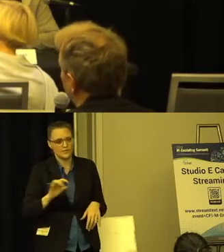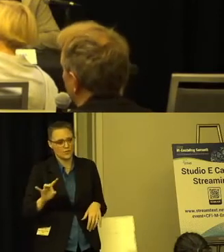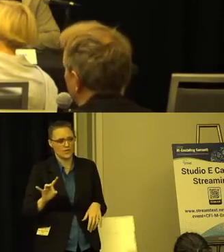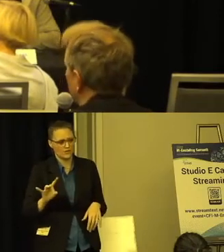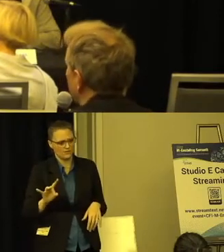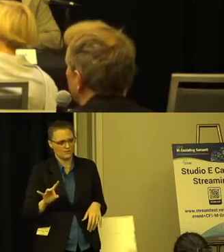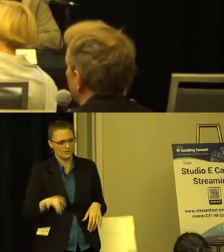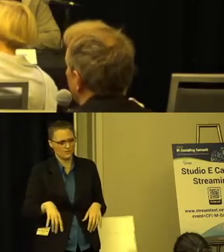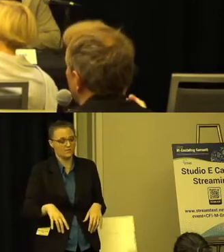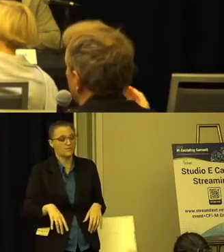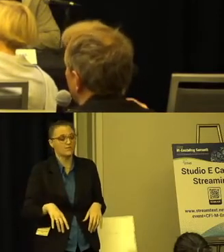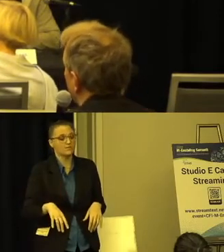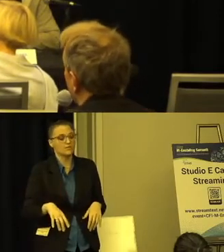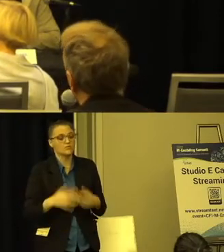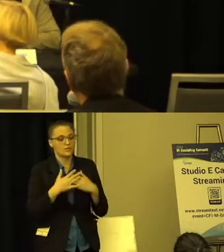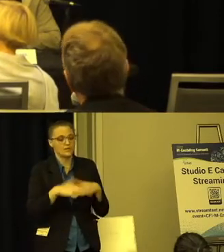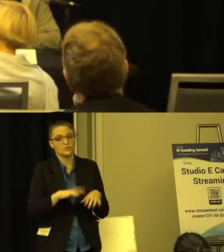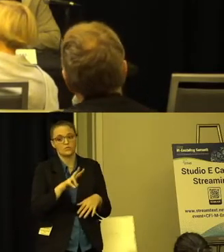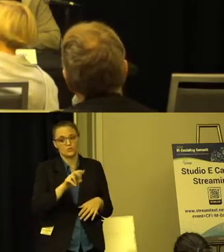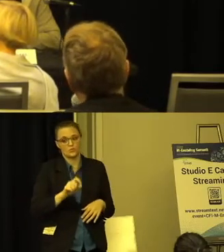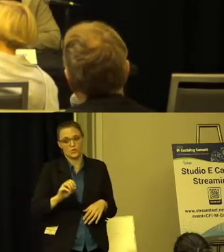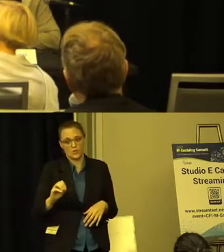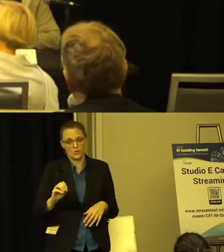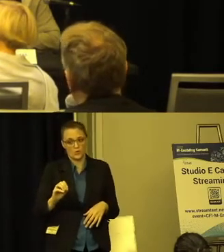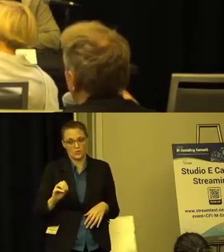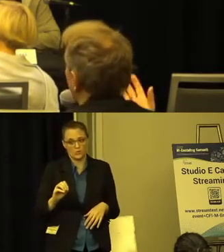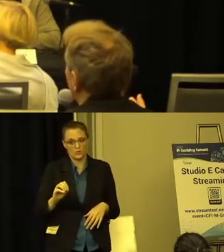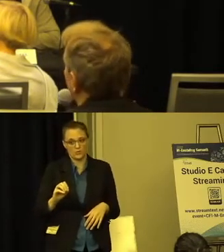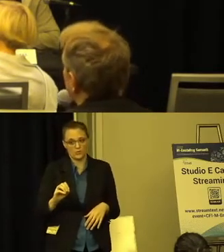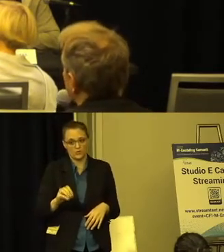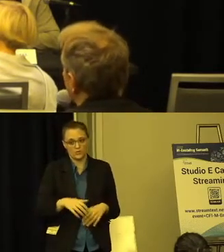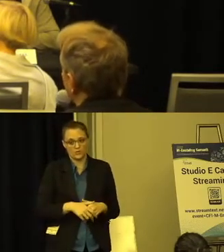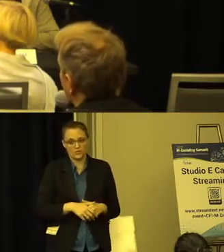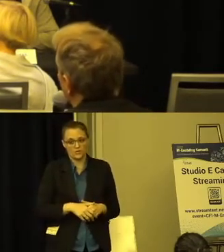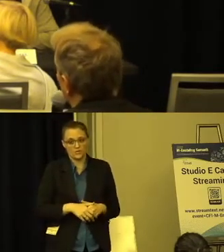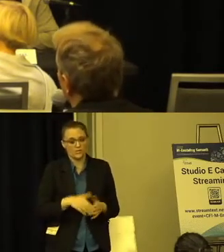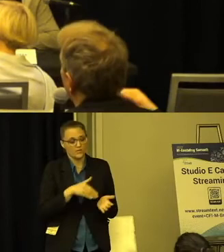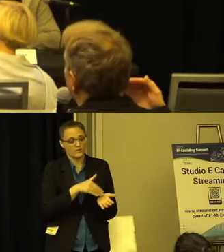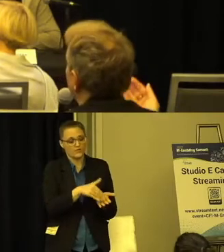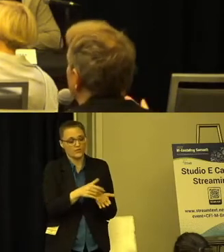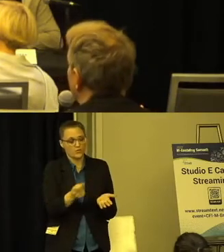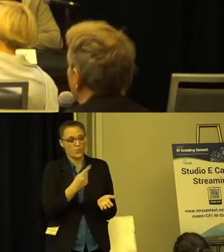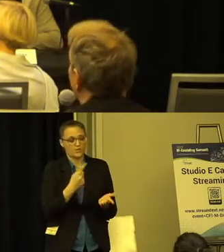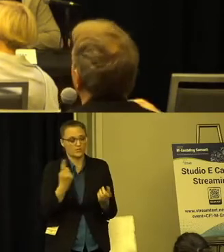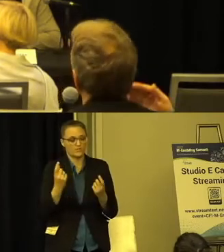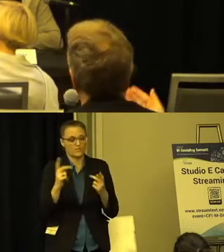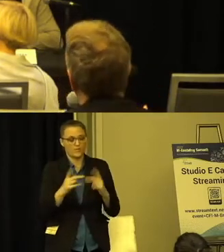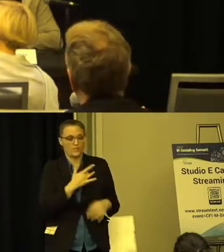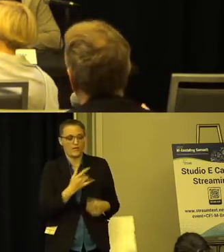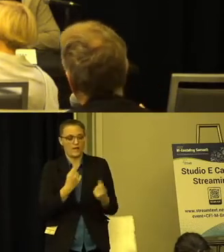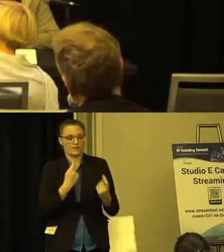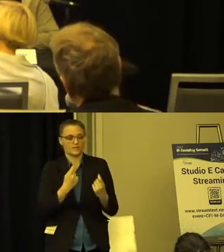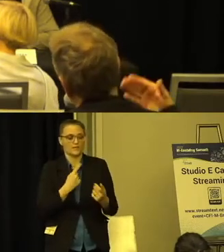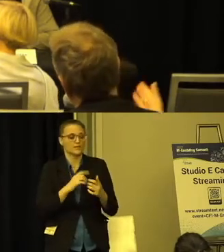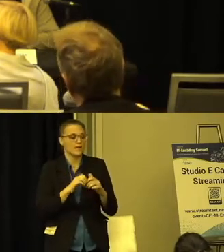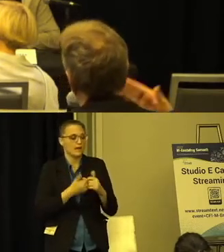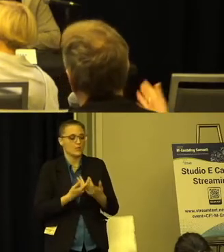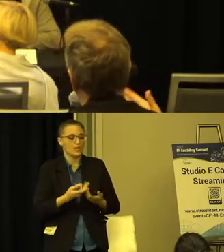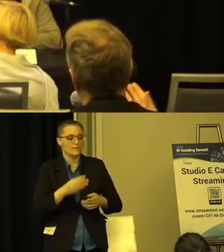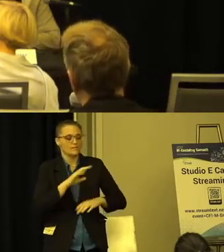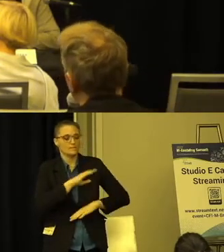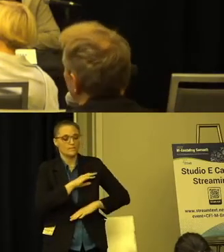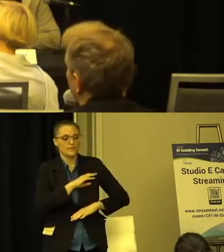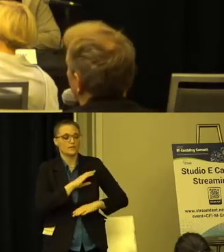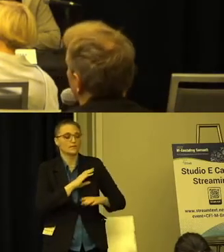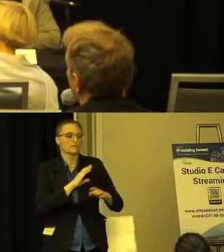WCAG 2.0. And one of the most frequent questions I get is, what do we need to do to meet compliance? What do we need to do